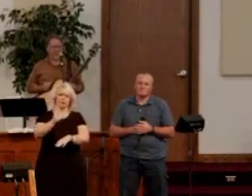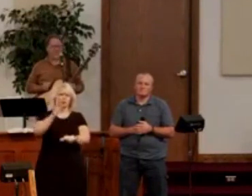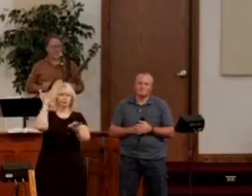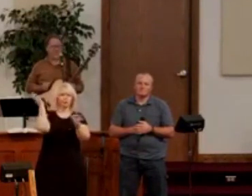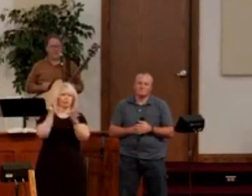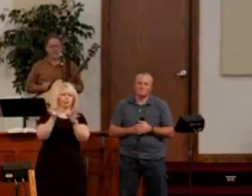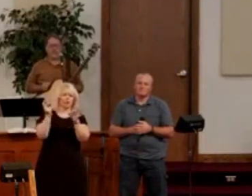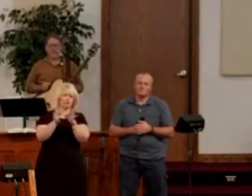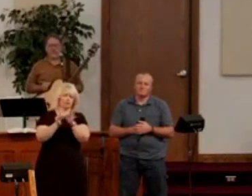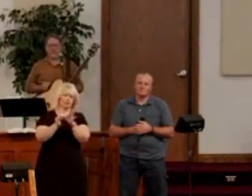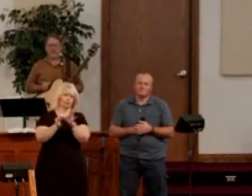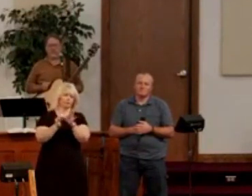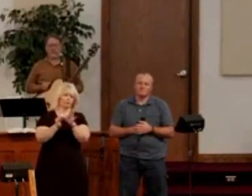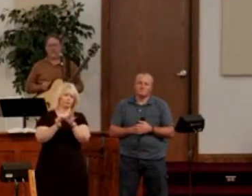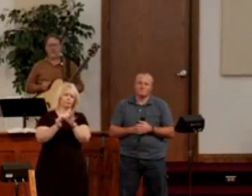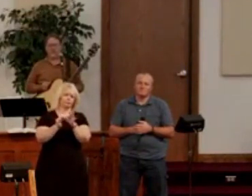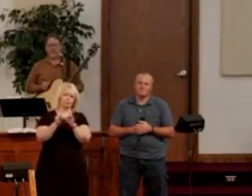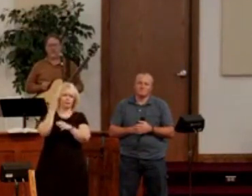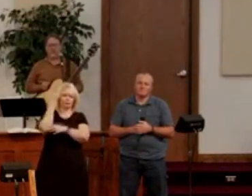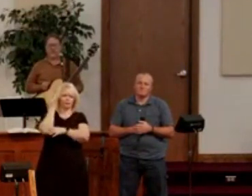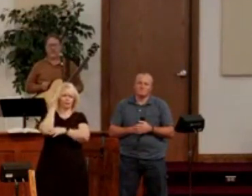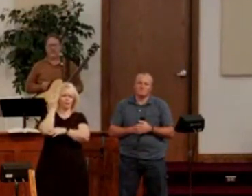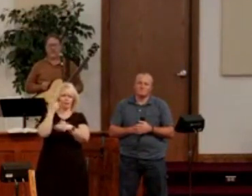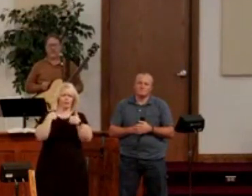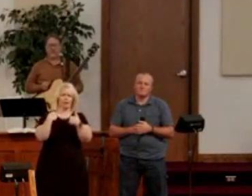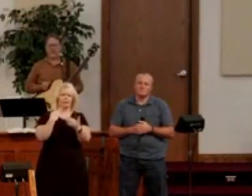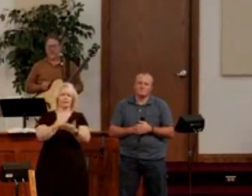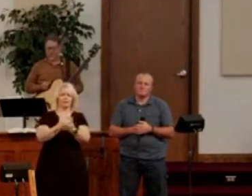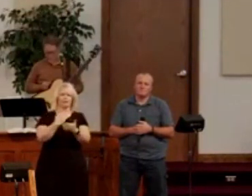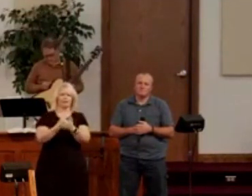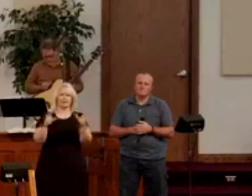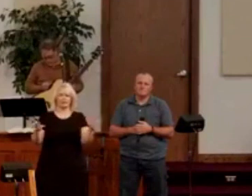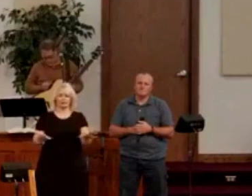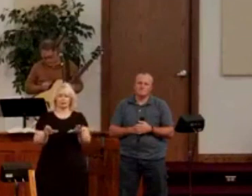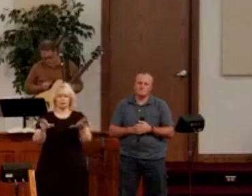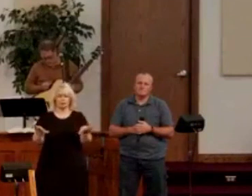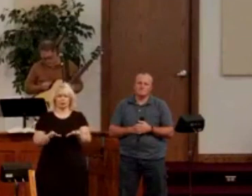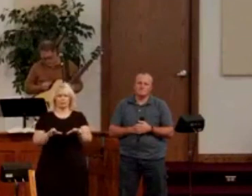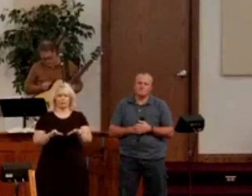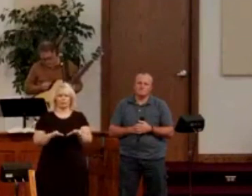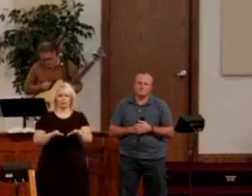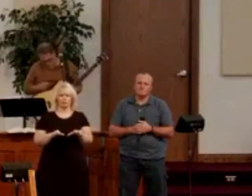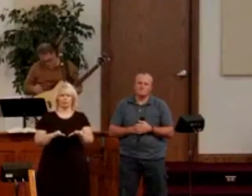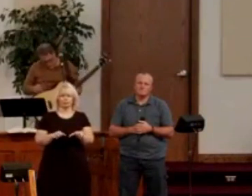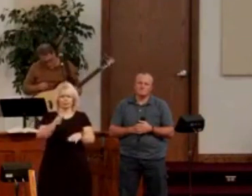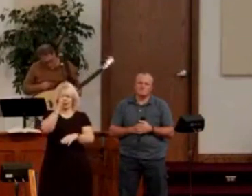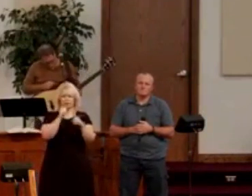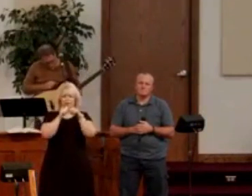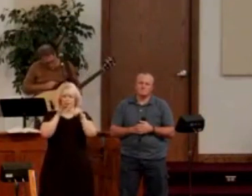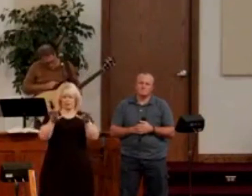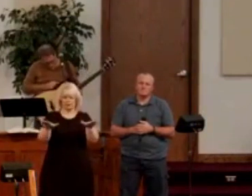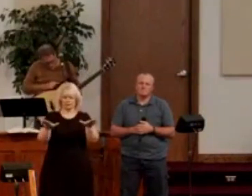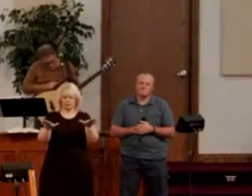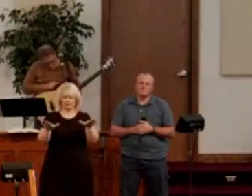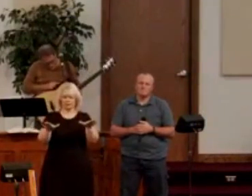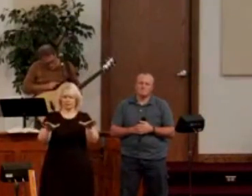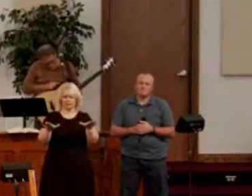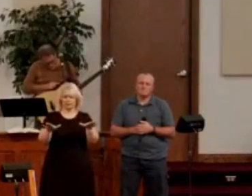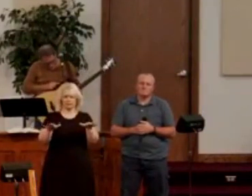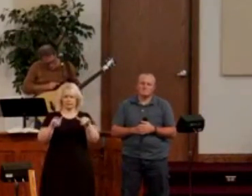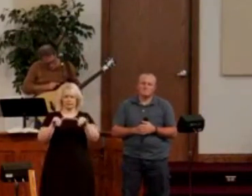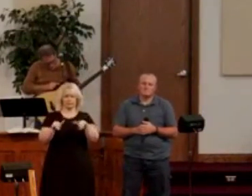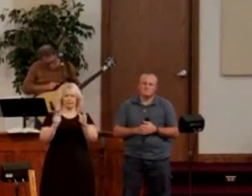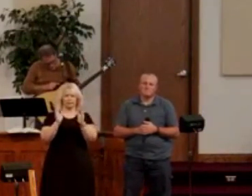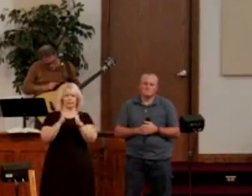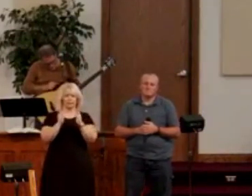faithful stewards, and that's why we have the finances to do it, okay? So God bless you for what you've already done. Stick around